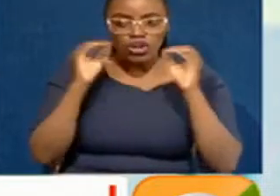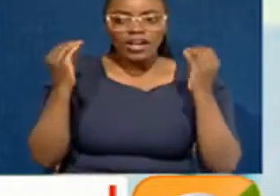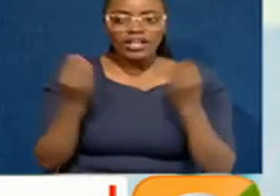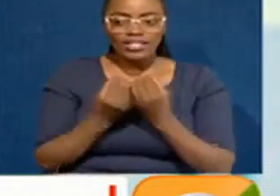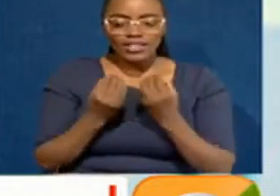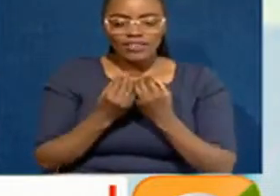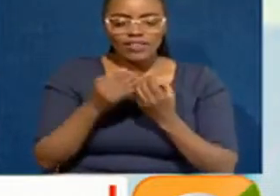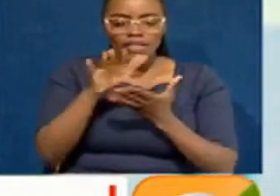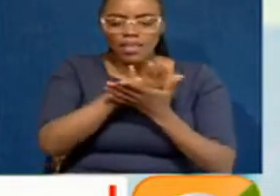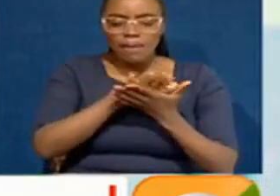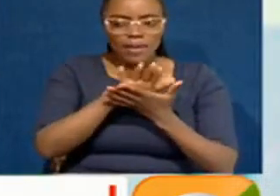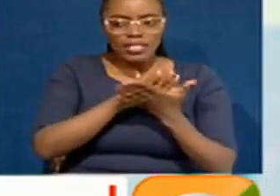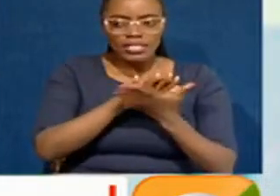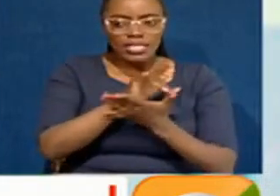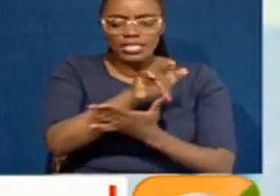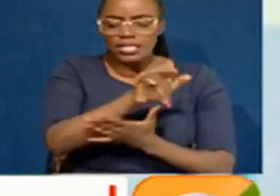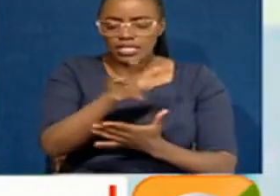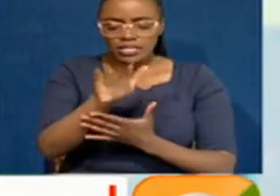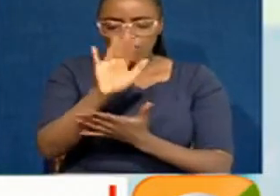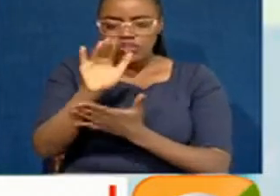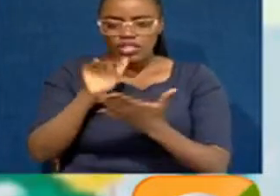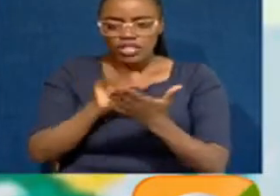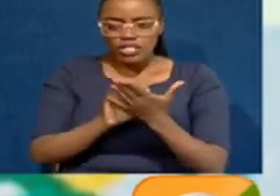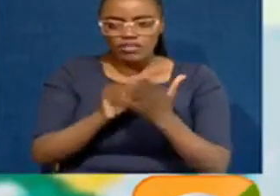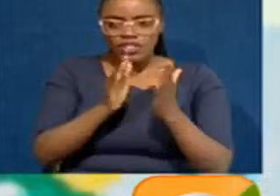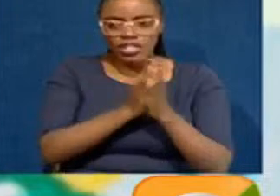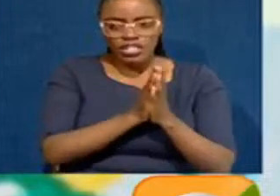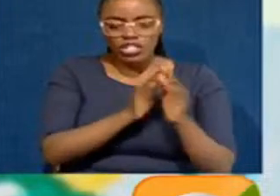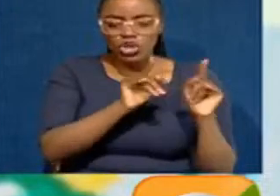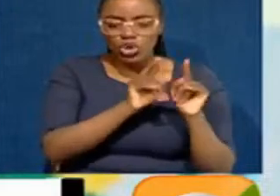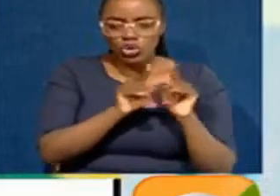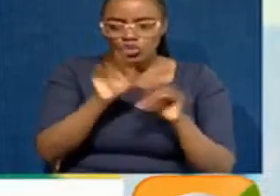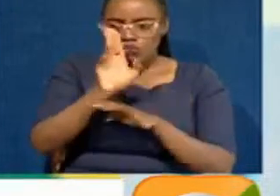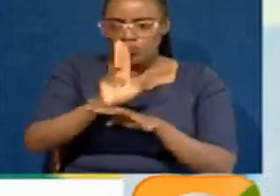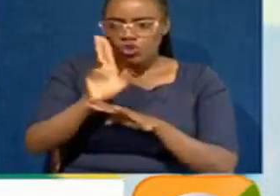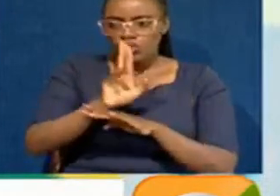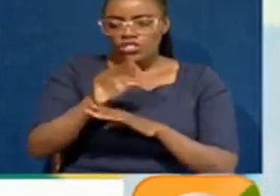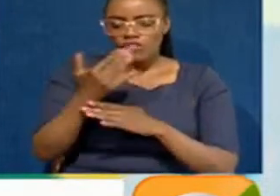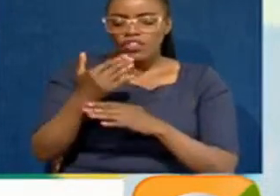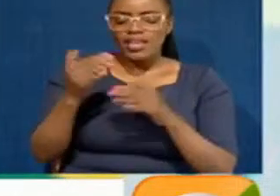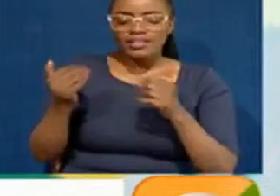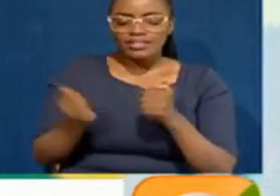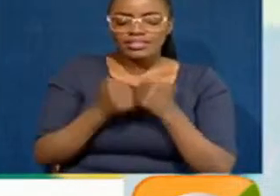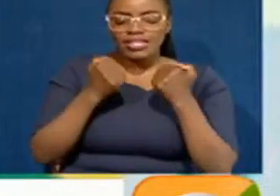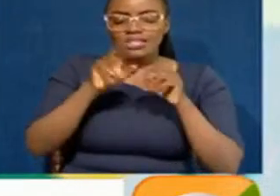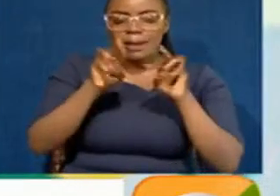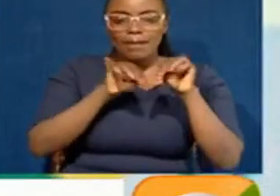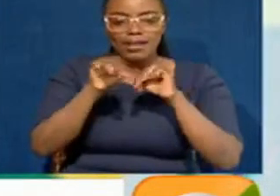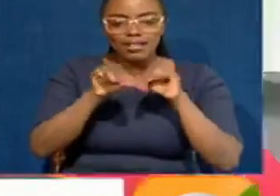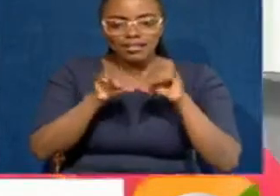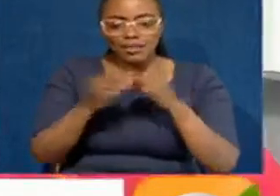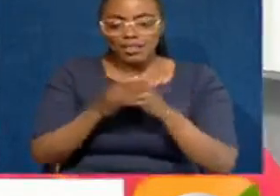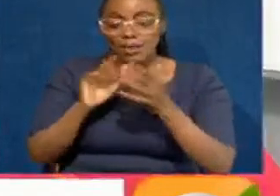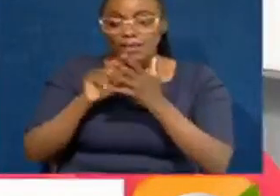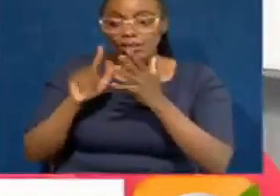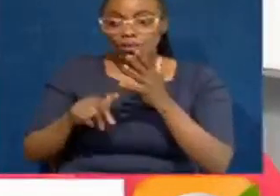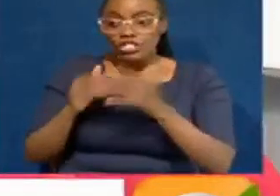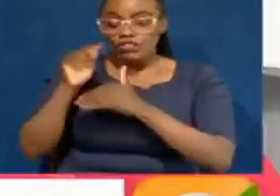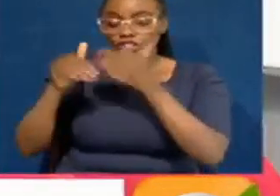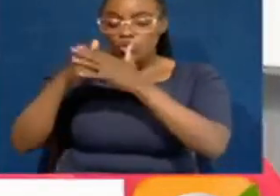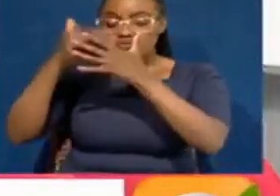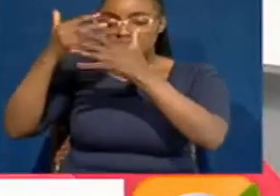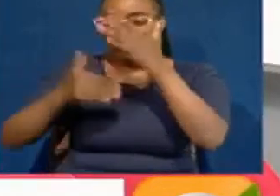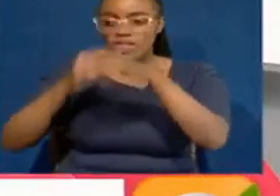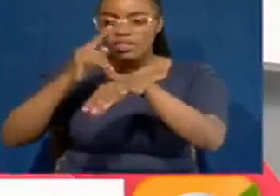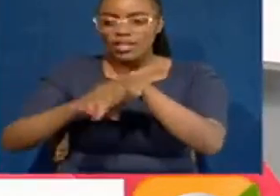center primarily provides climate services, but also applications such as disaster risk management. Yeah. So in all of this